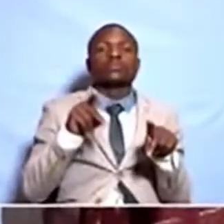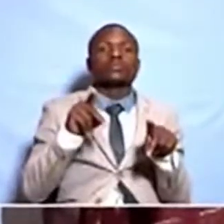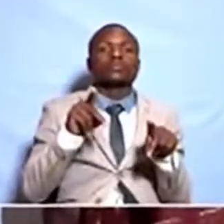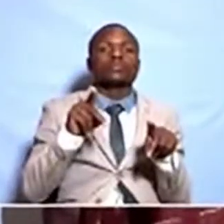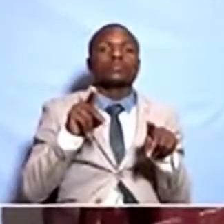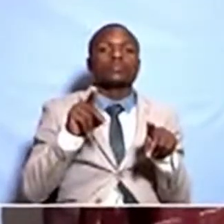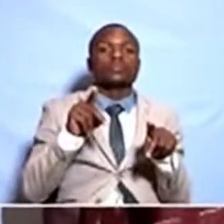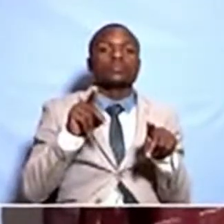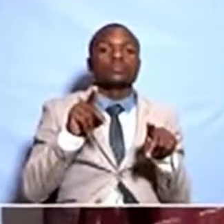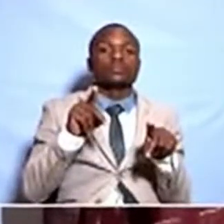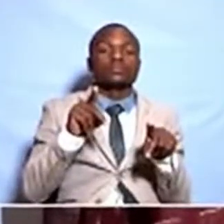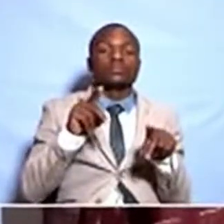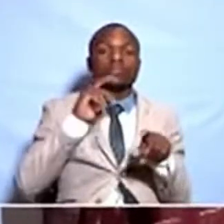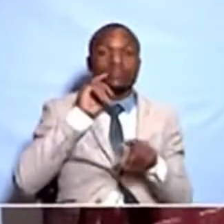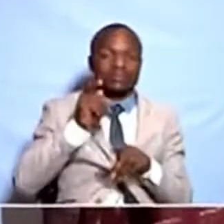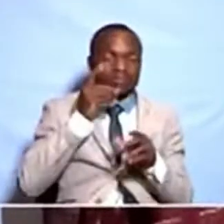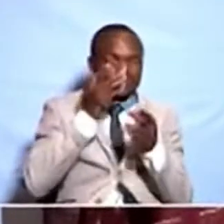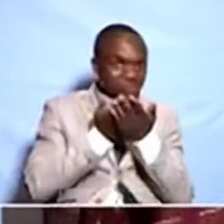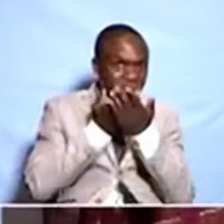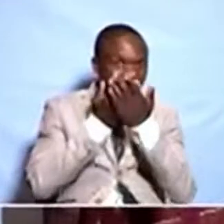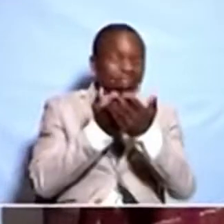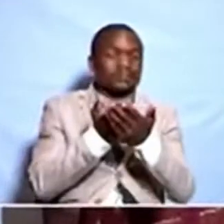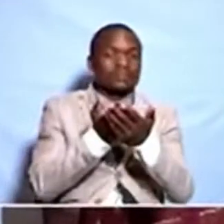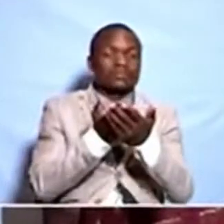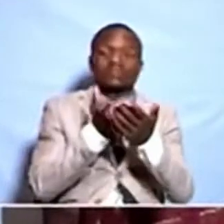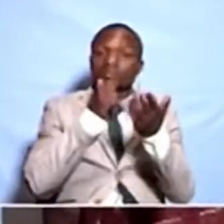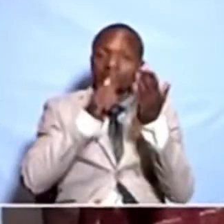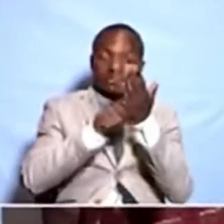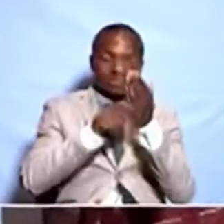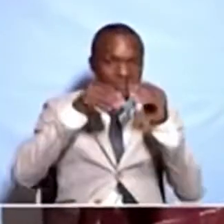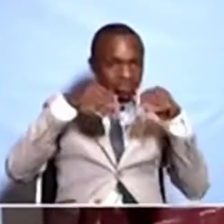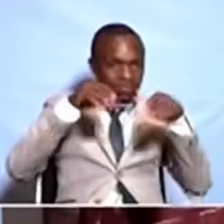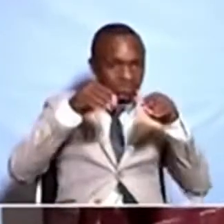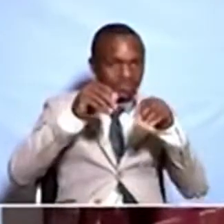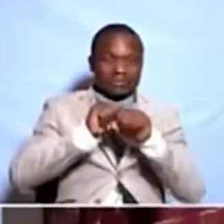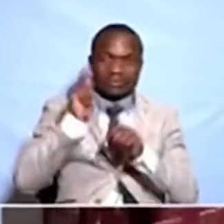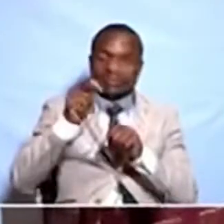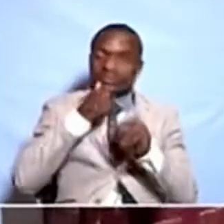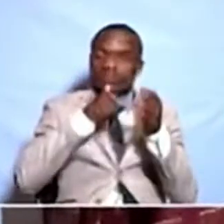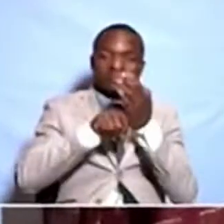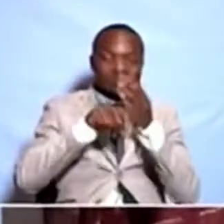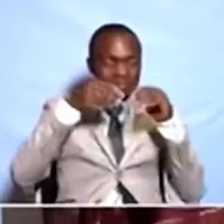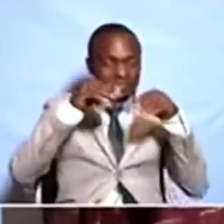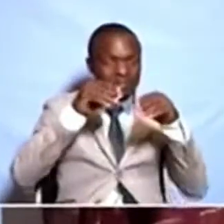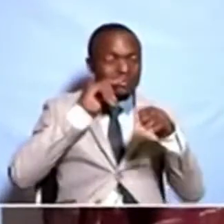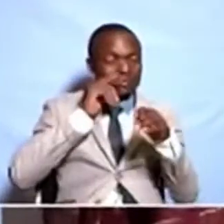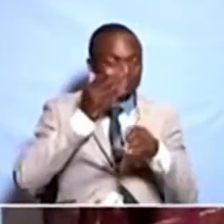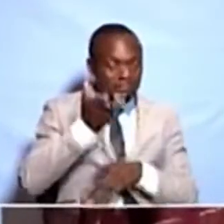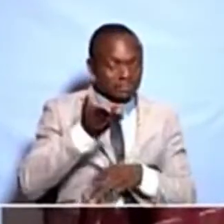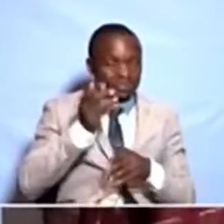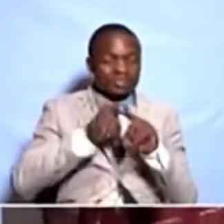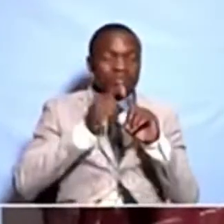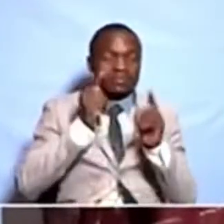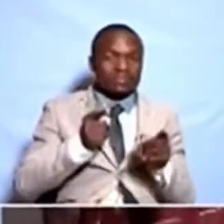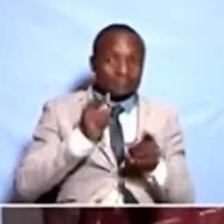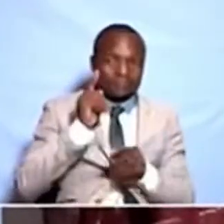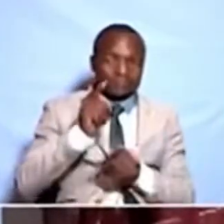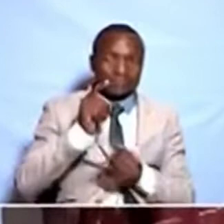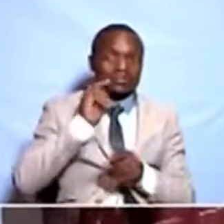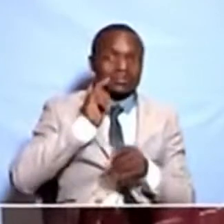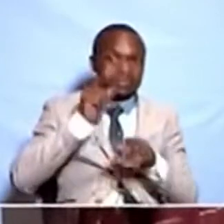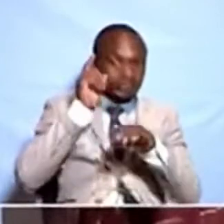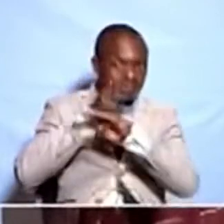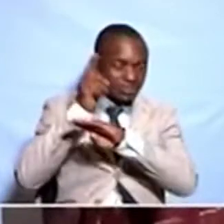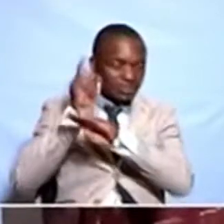he bought that vehicle should have presented a letter of sale. So that letter of sale should be there. But I must also warn members of the